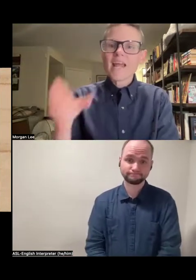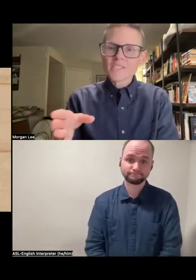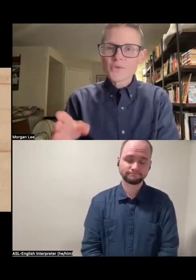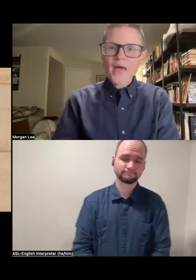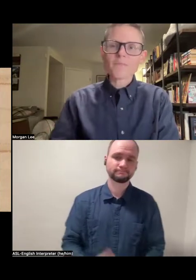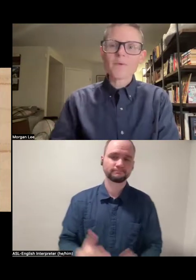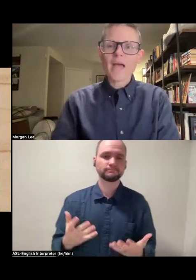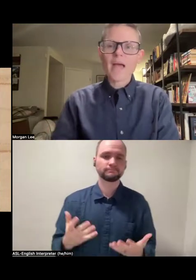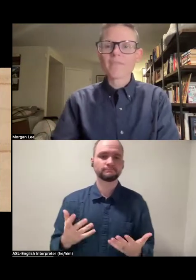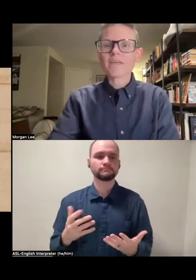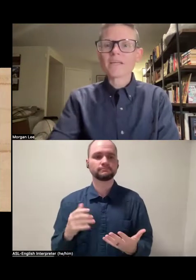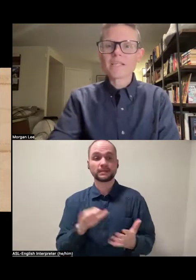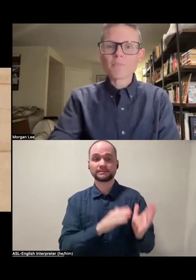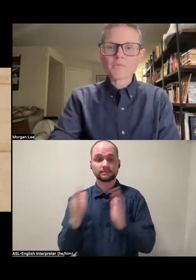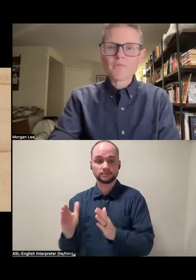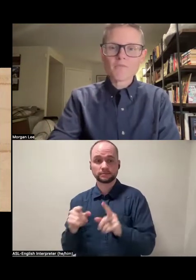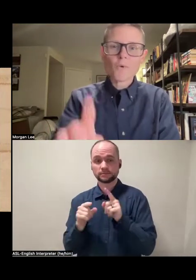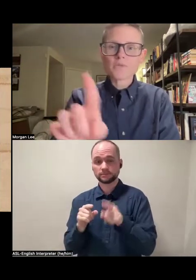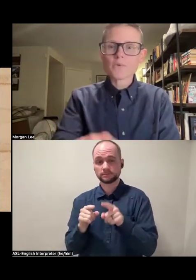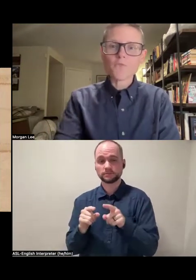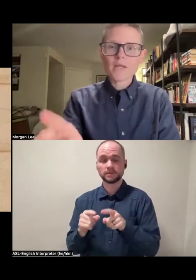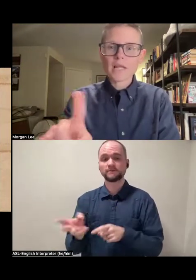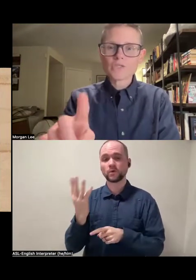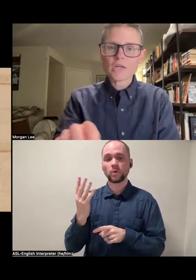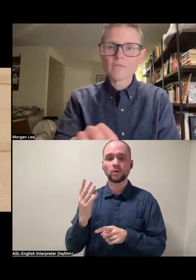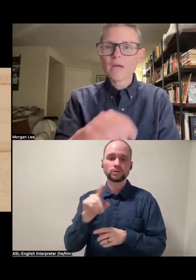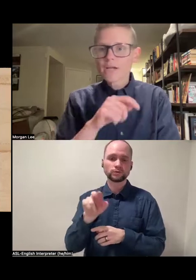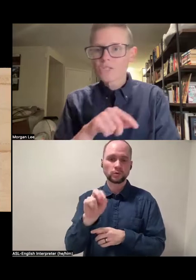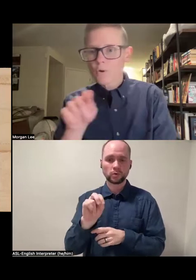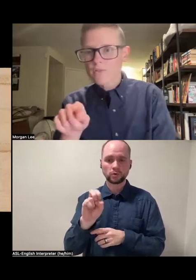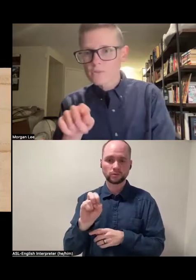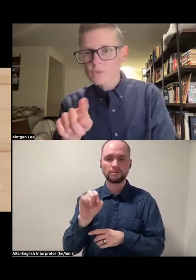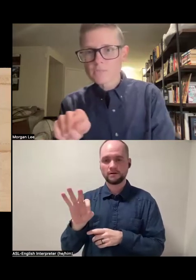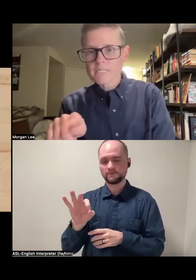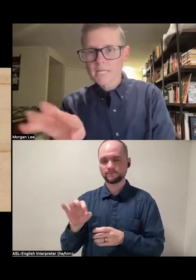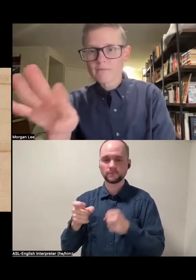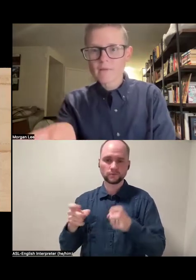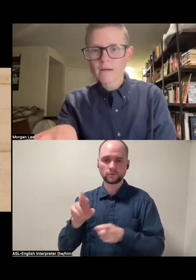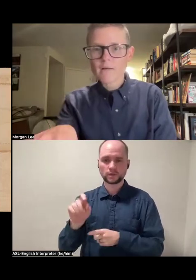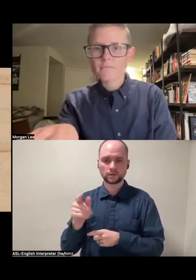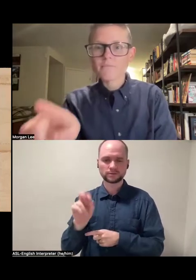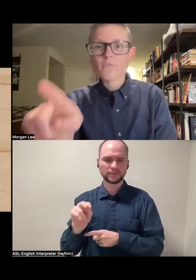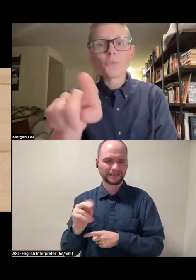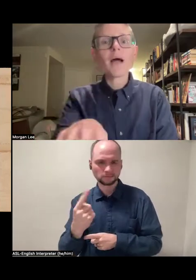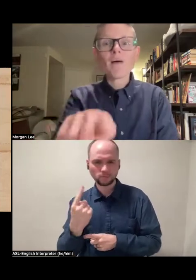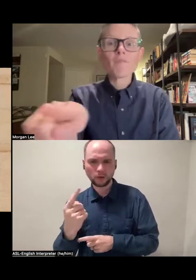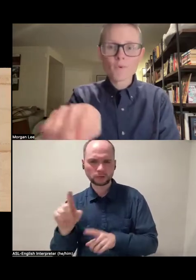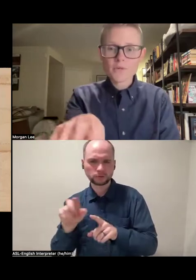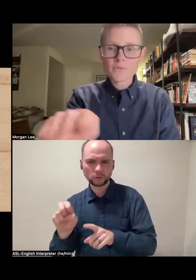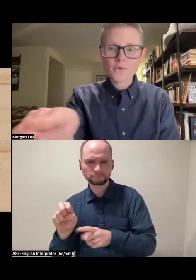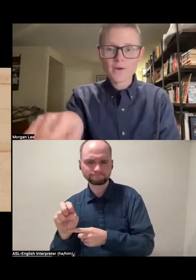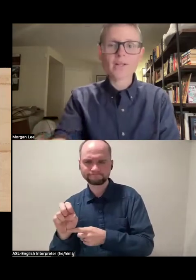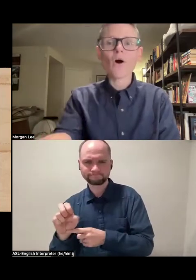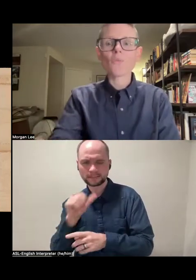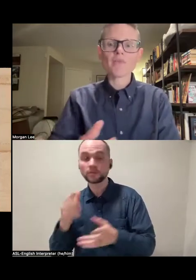And then next to that, we have examples of the 4 zones of regulation. Actually, one of those zones is missing. 3 of the 4